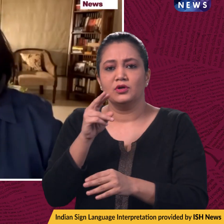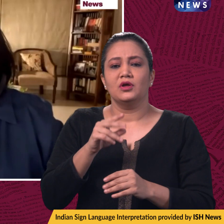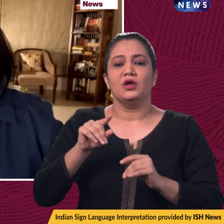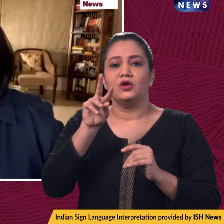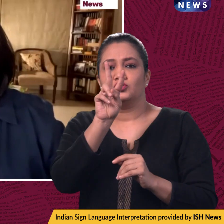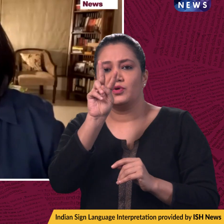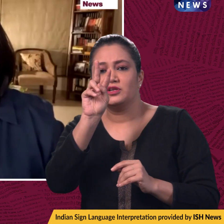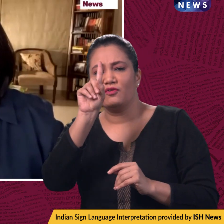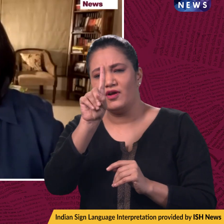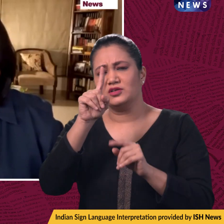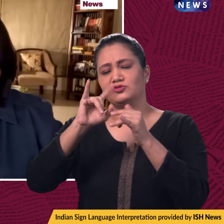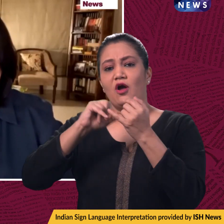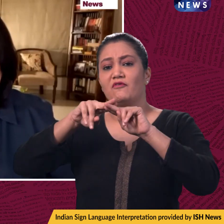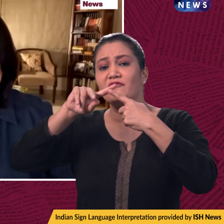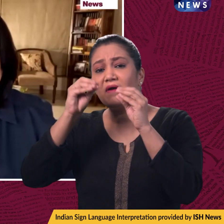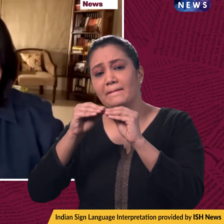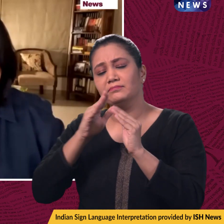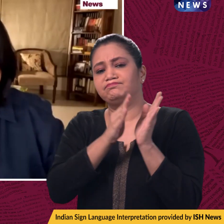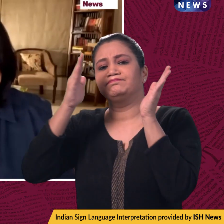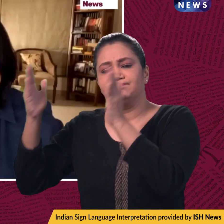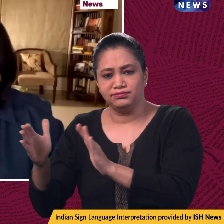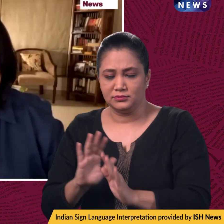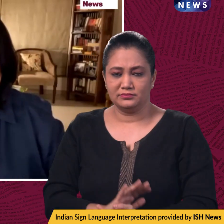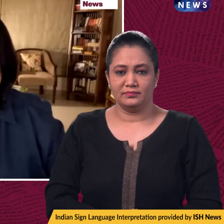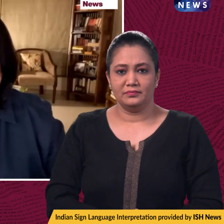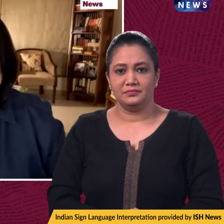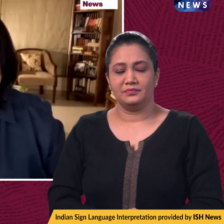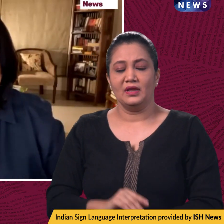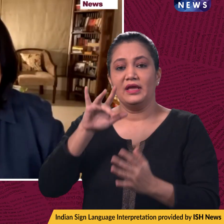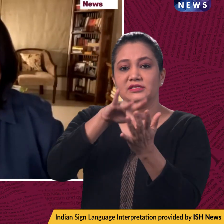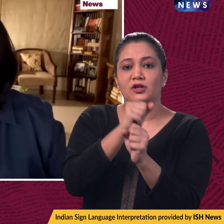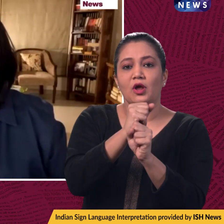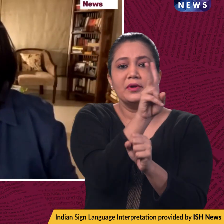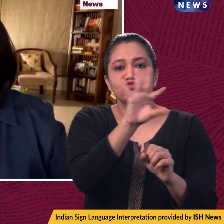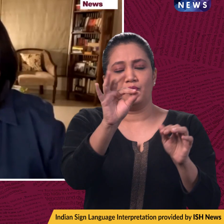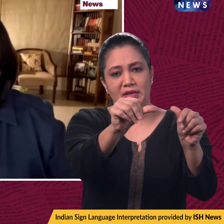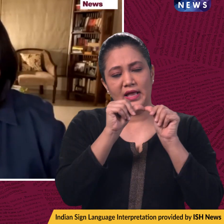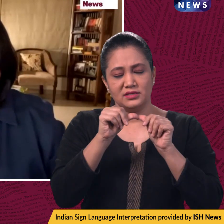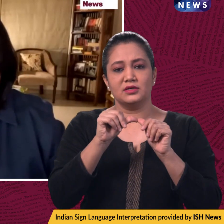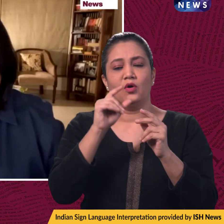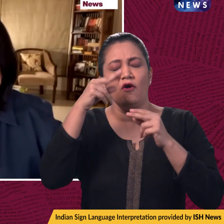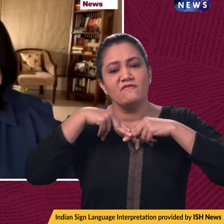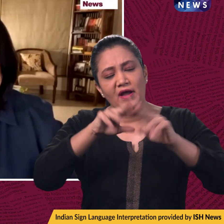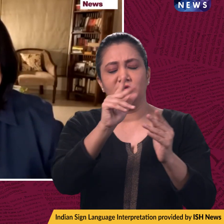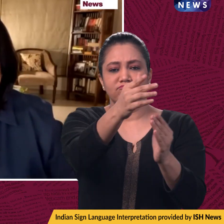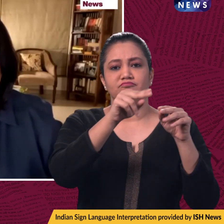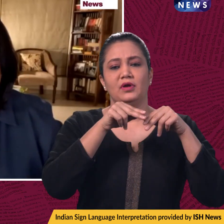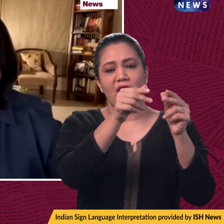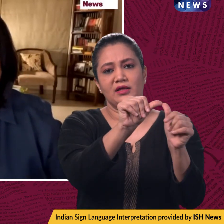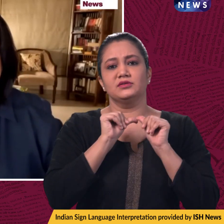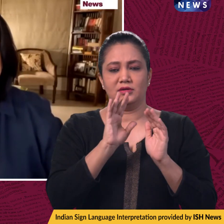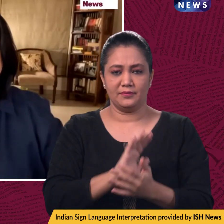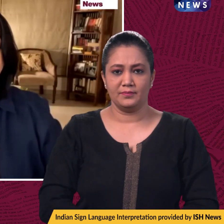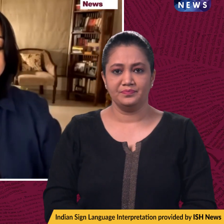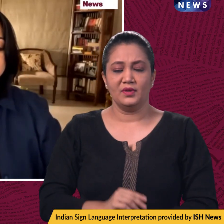marital rape until the 21st of February and given the central government 2 weeks to place its final stand on the